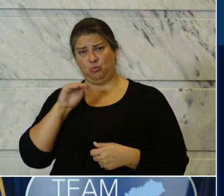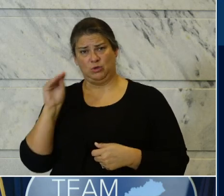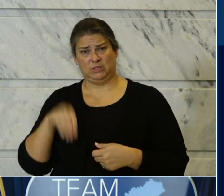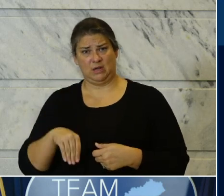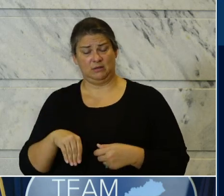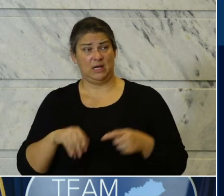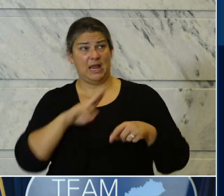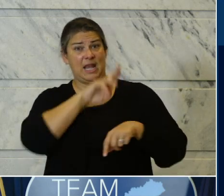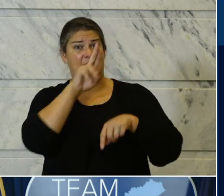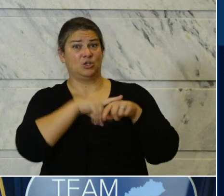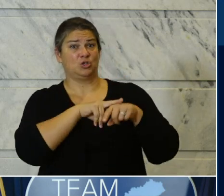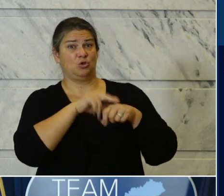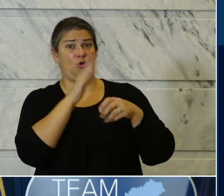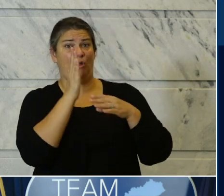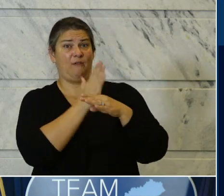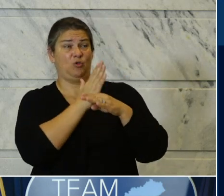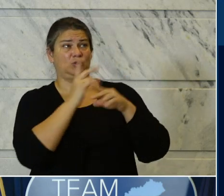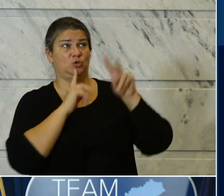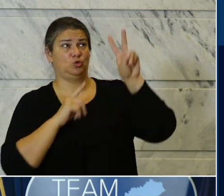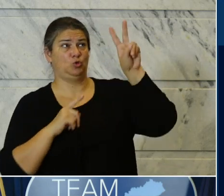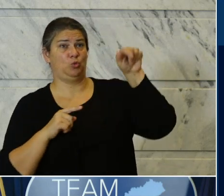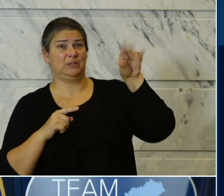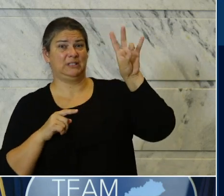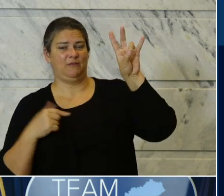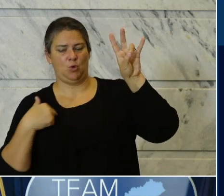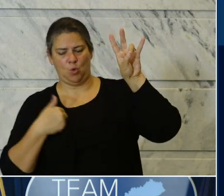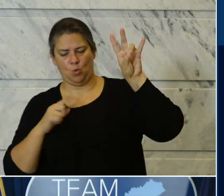national average. But